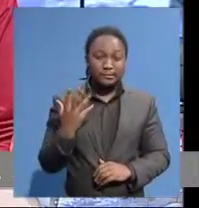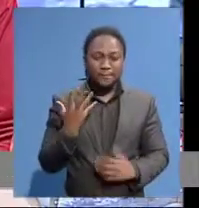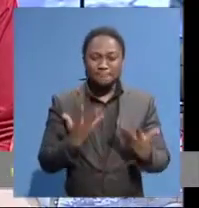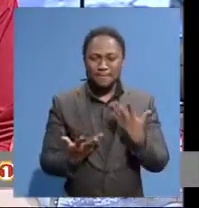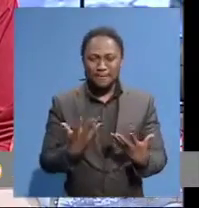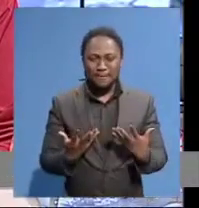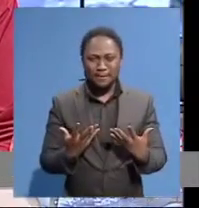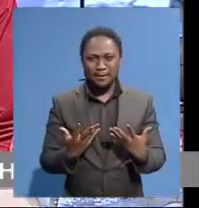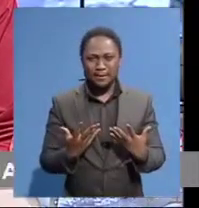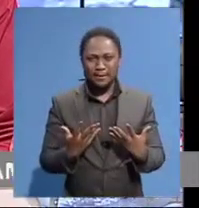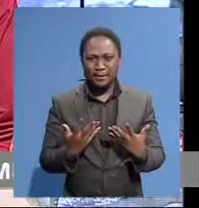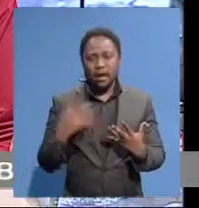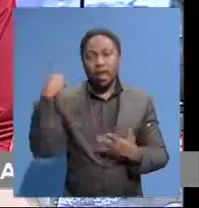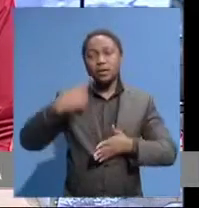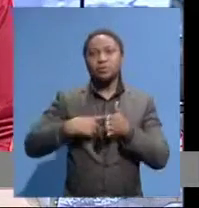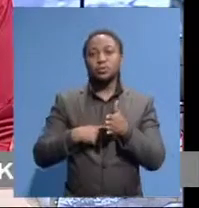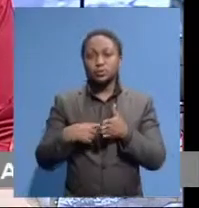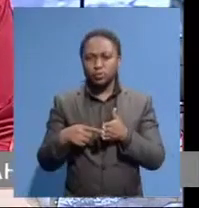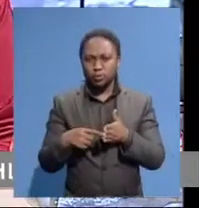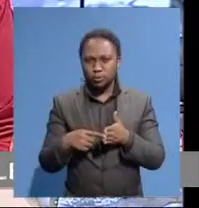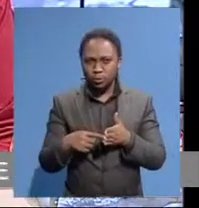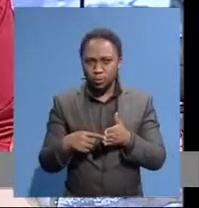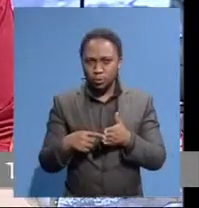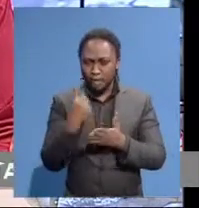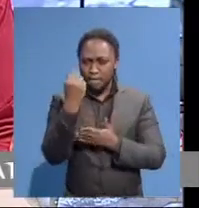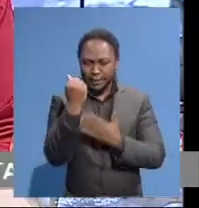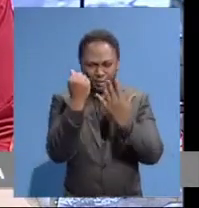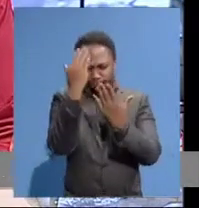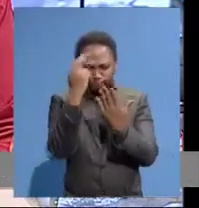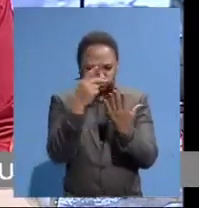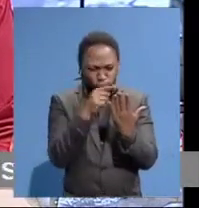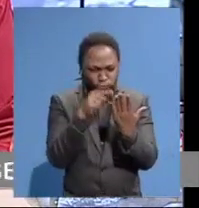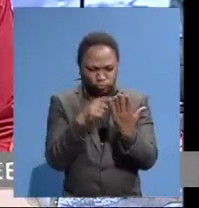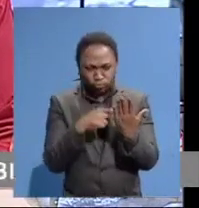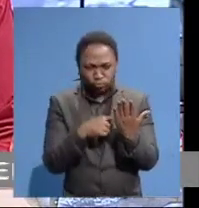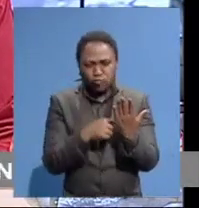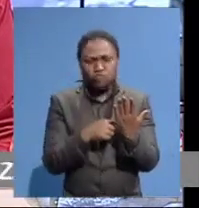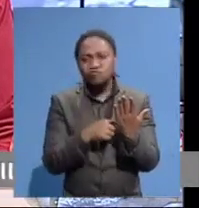time, let's say a week ago, when we did a program about a week ago, we had raised